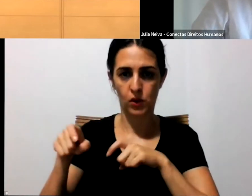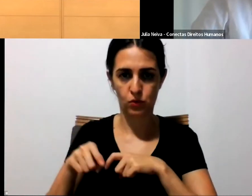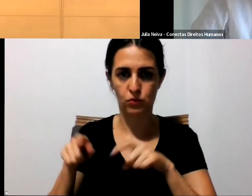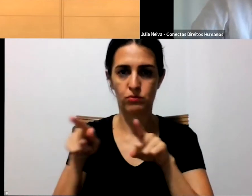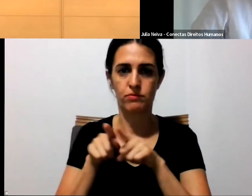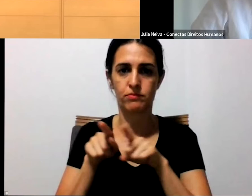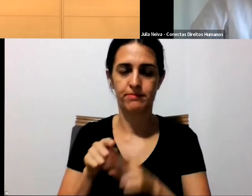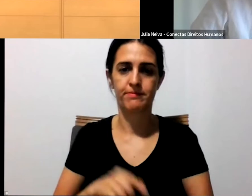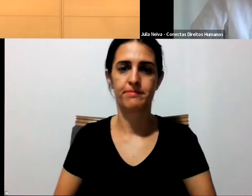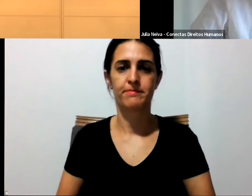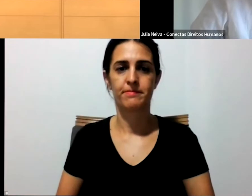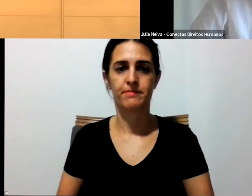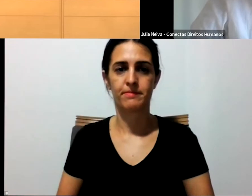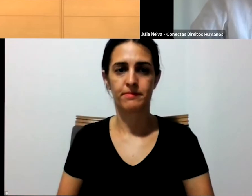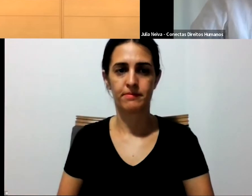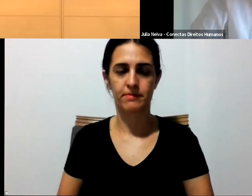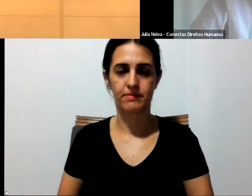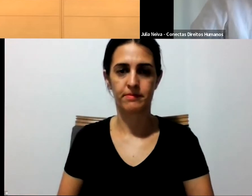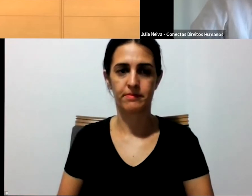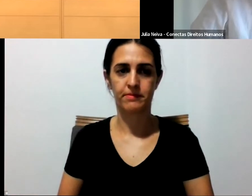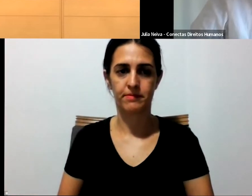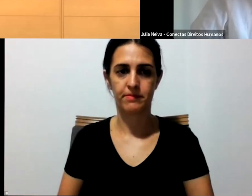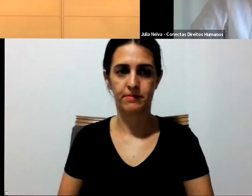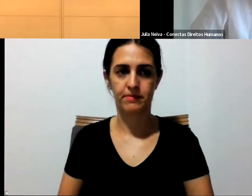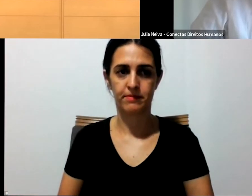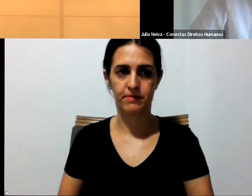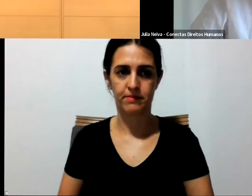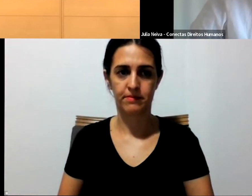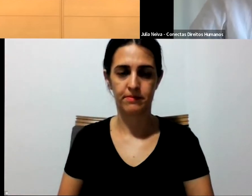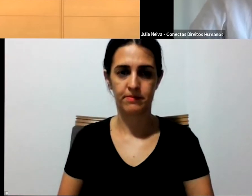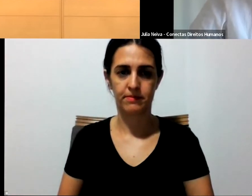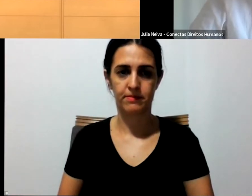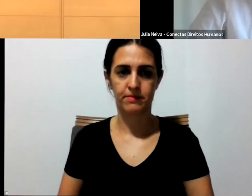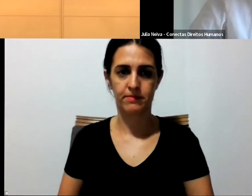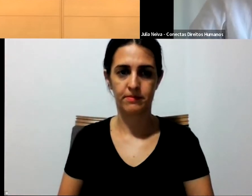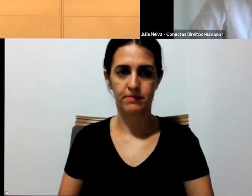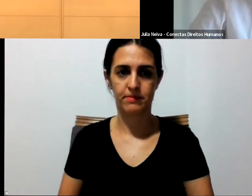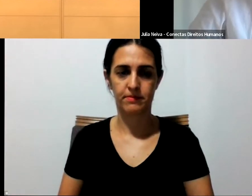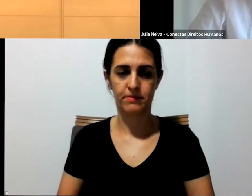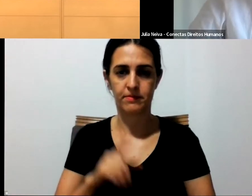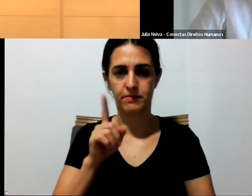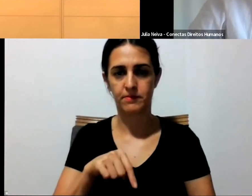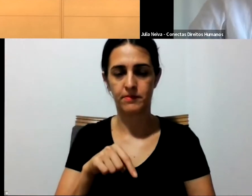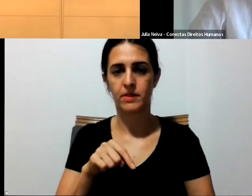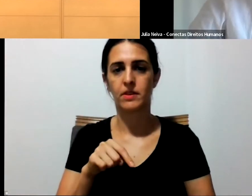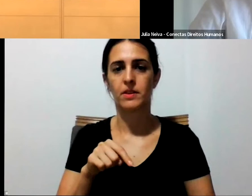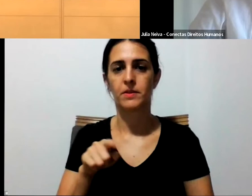at that organization. So there are channels to ensure that good communication will happen in that